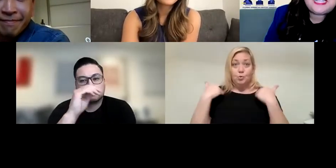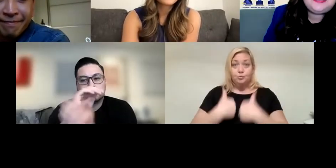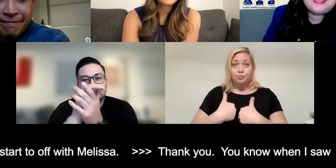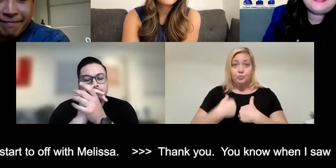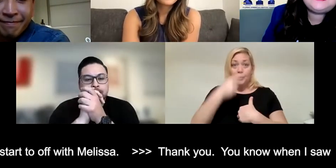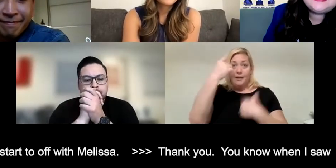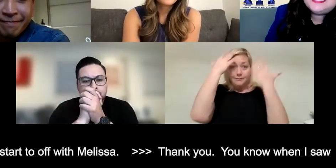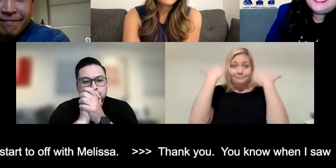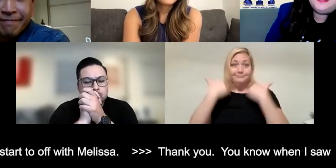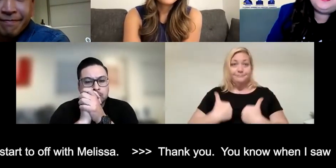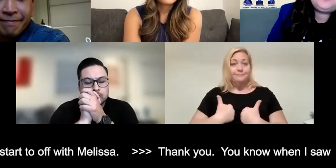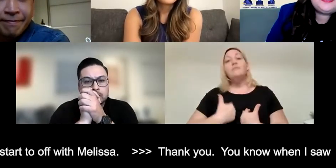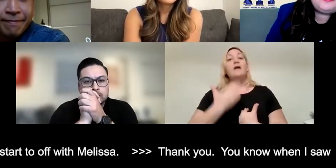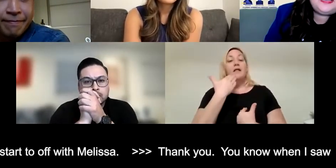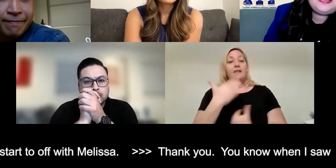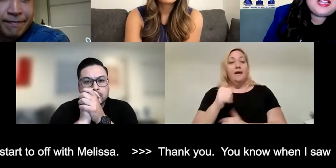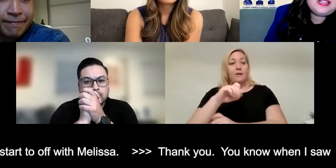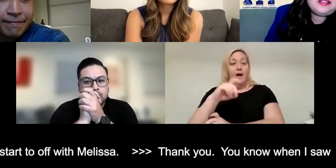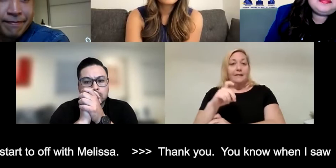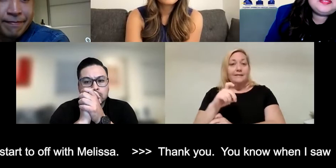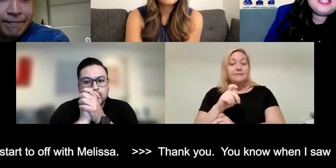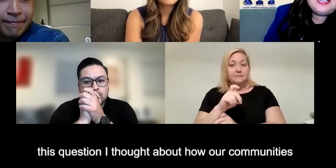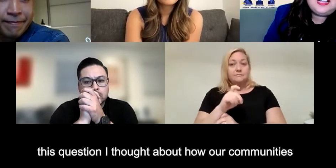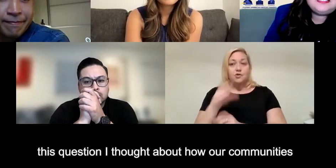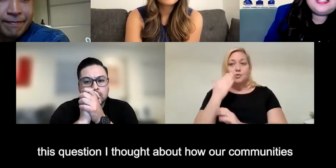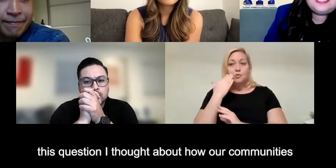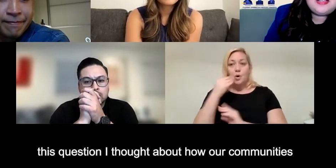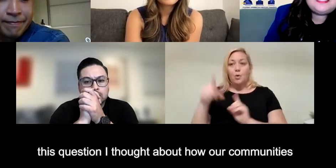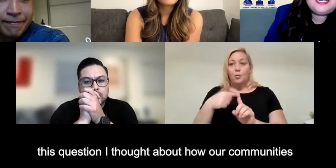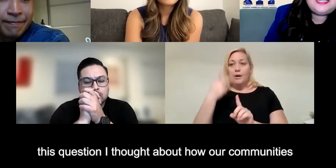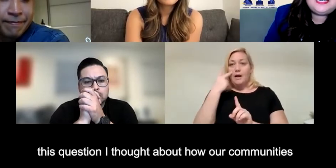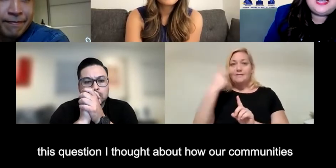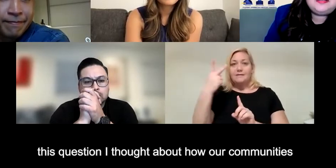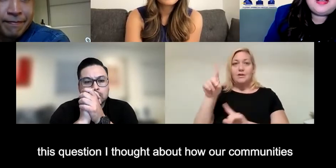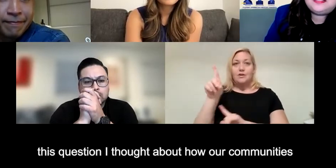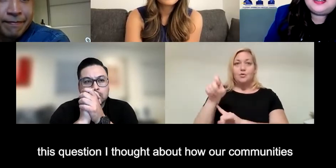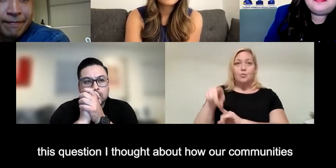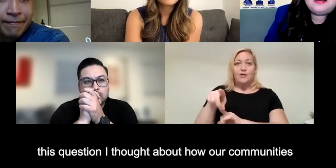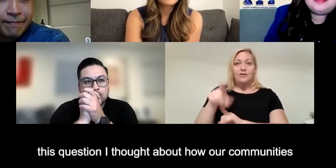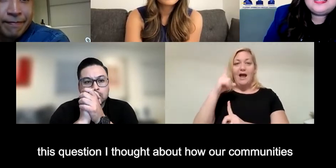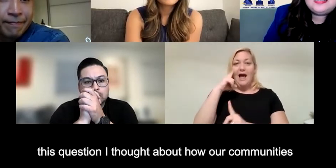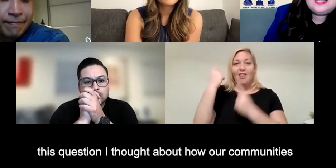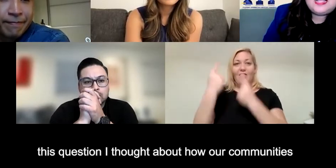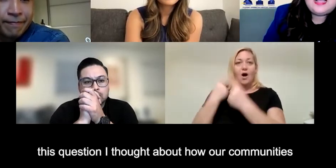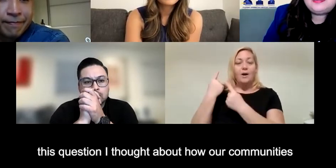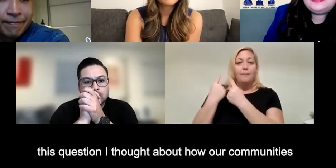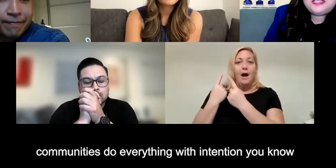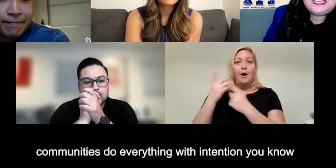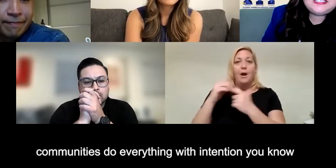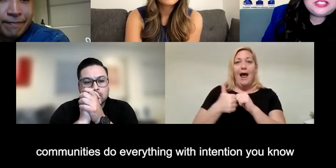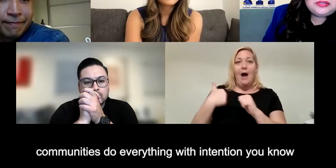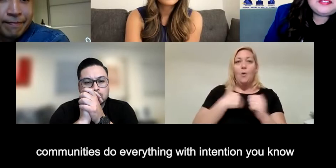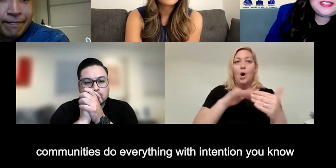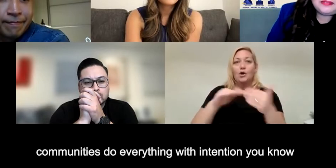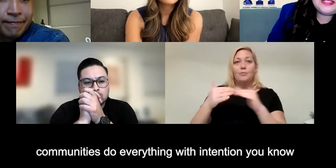Sure. Thank you, Alex. When I saw this question, I thought about how our community